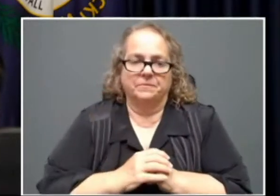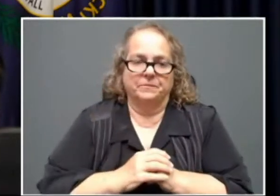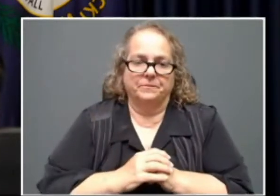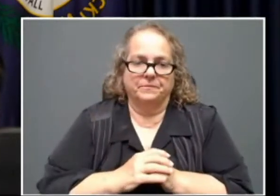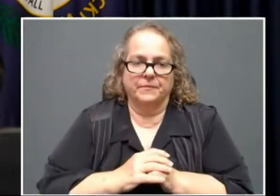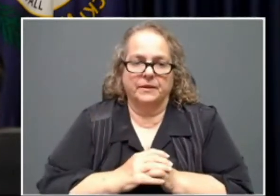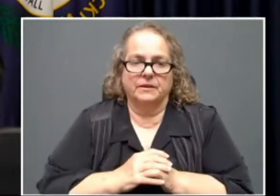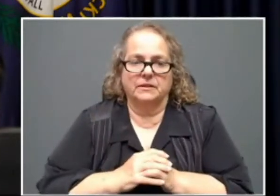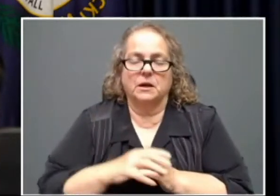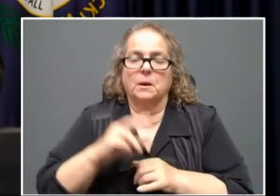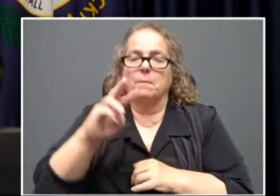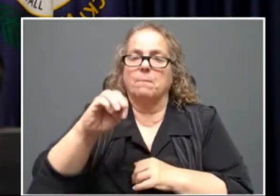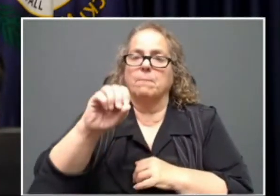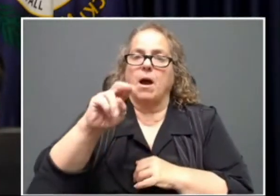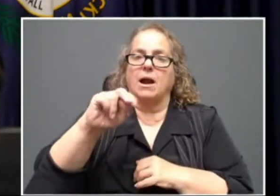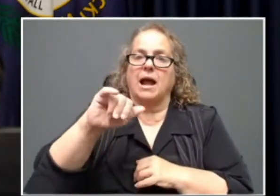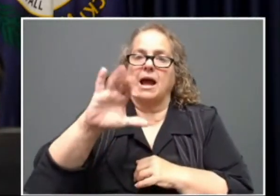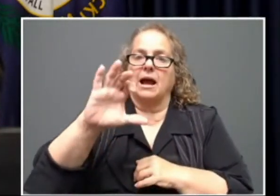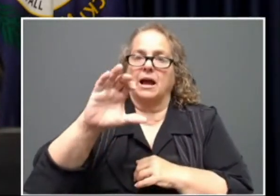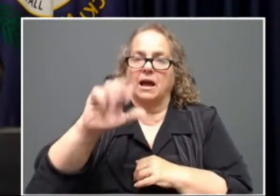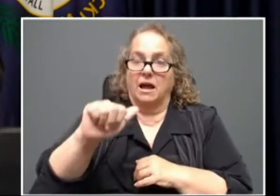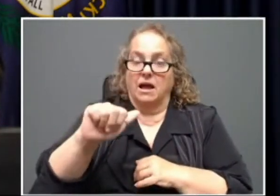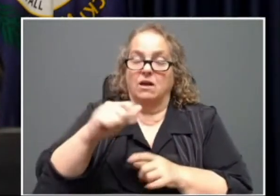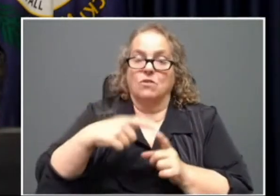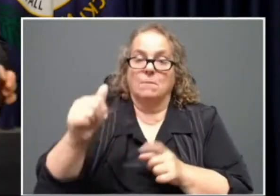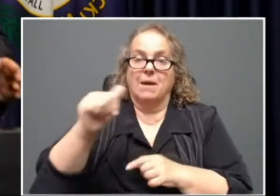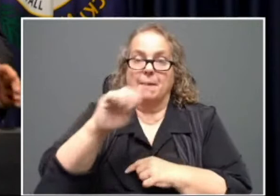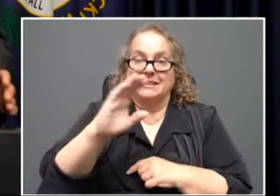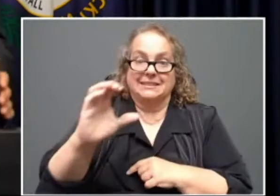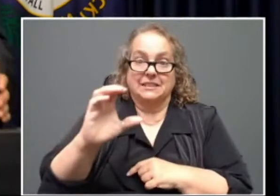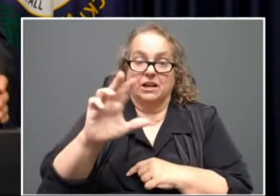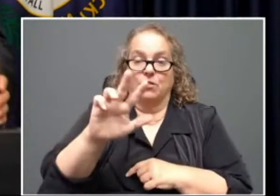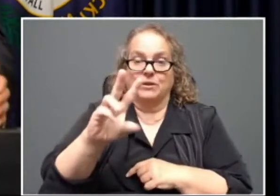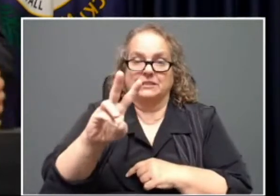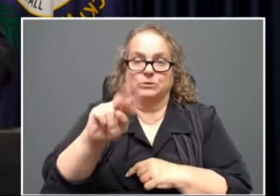Monica Harkins from ABC 36 News.